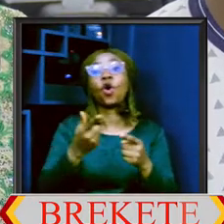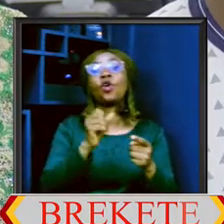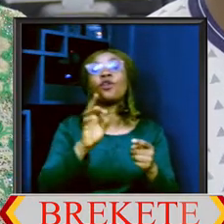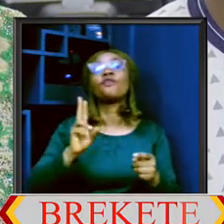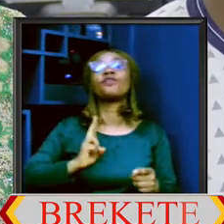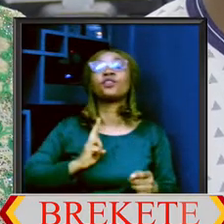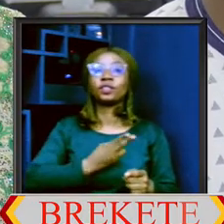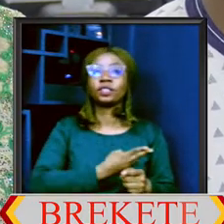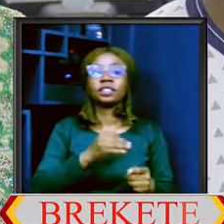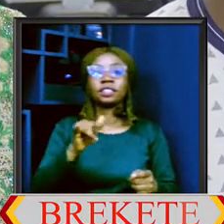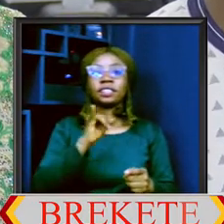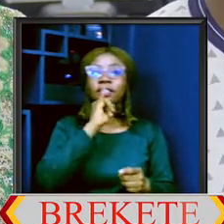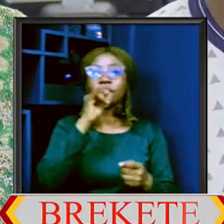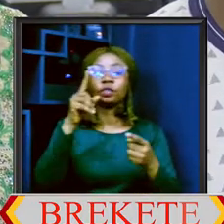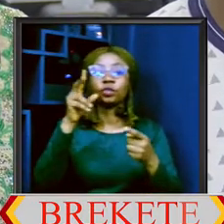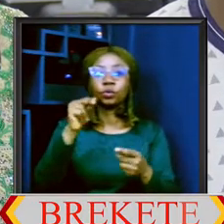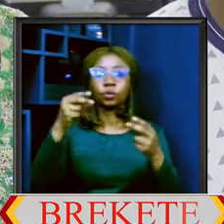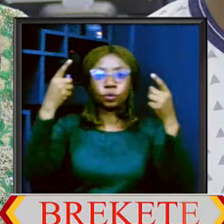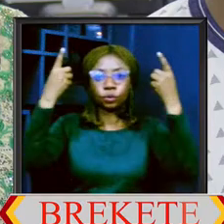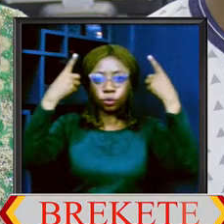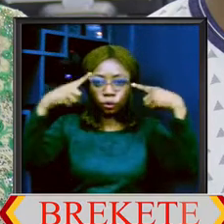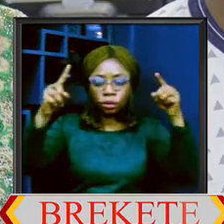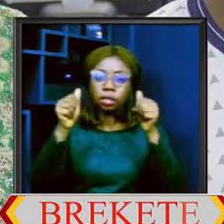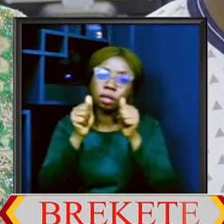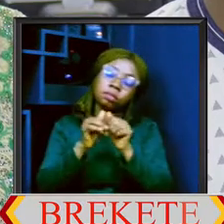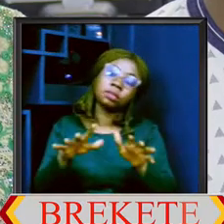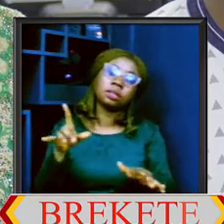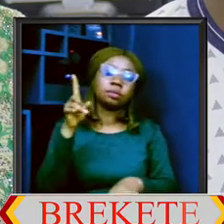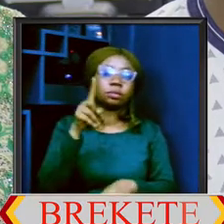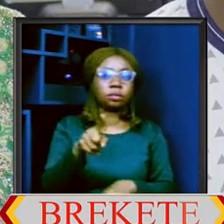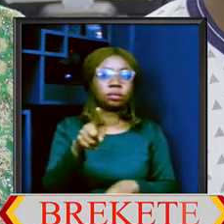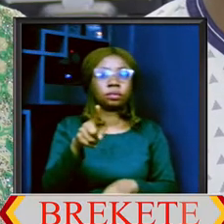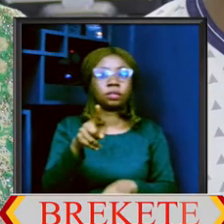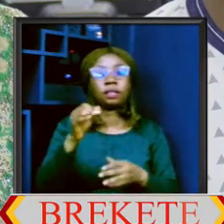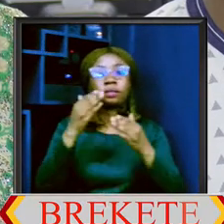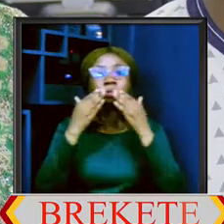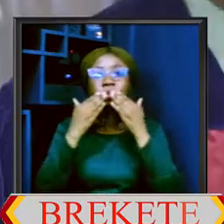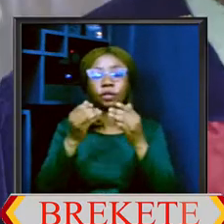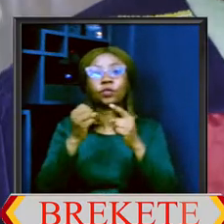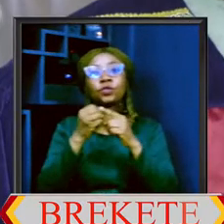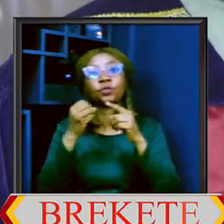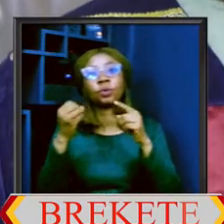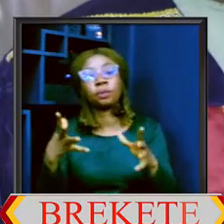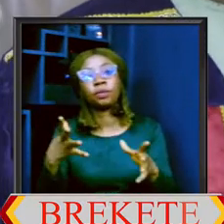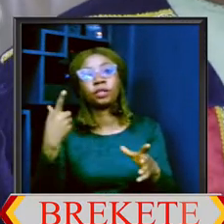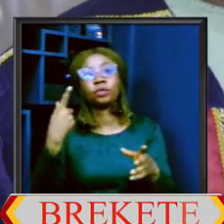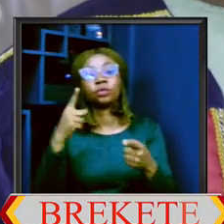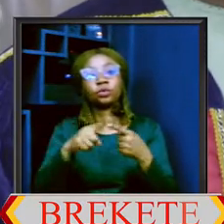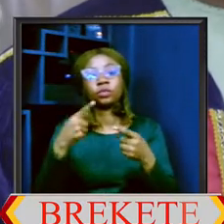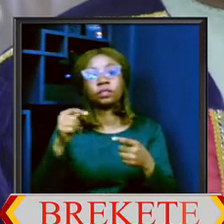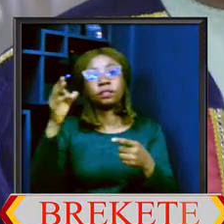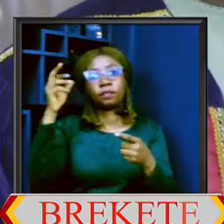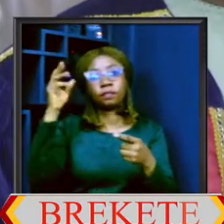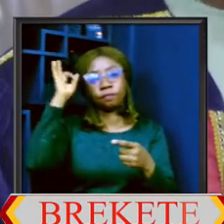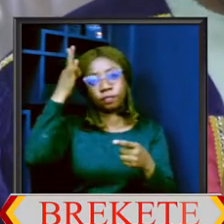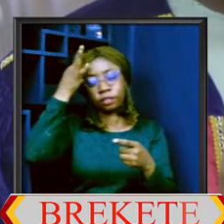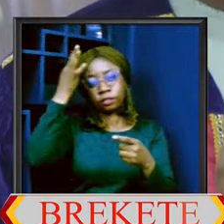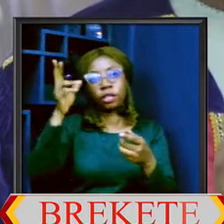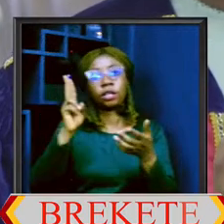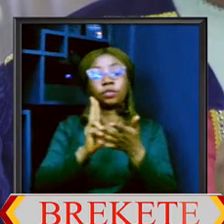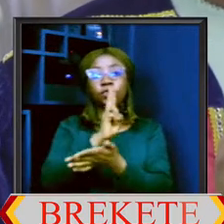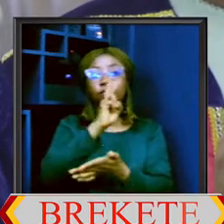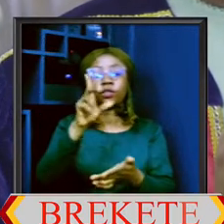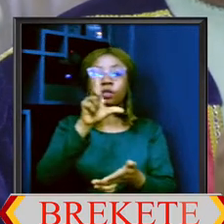us there is no success without you thank you so much to the federal University